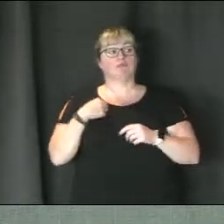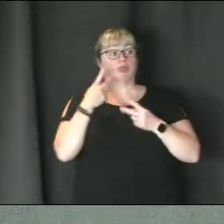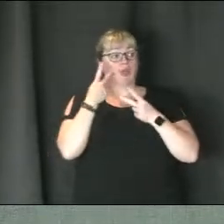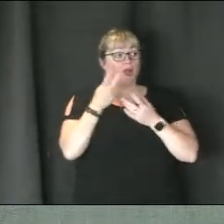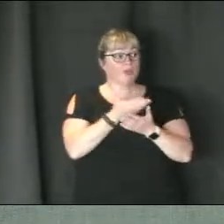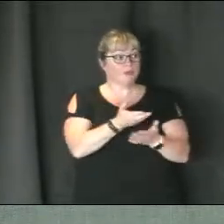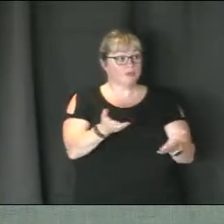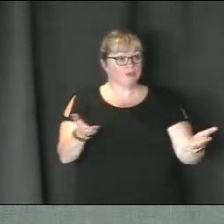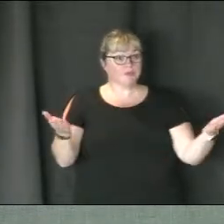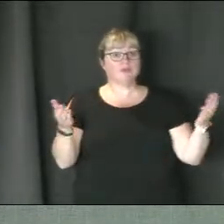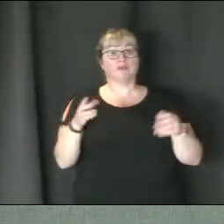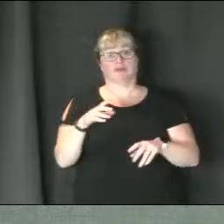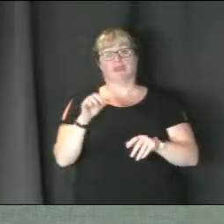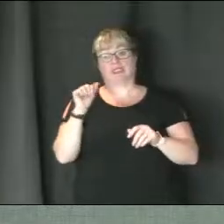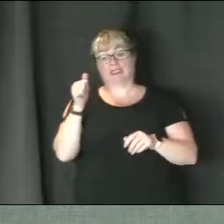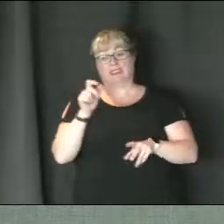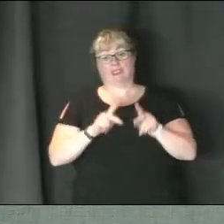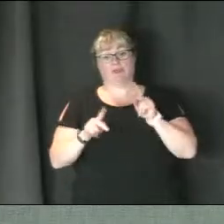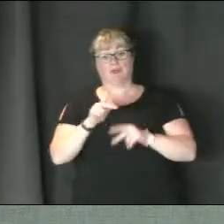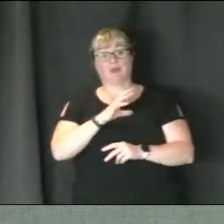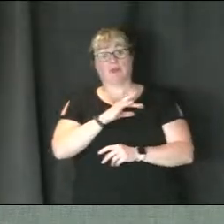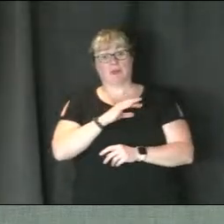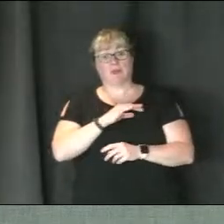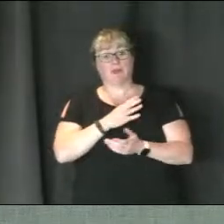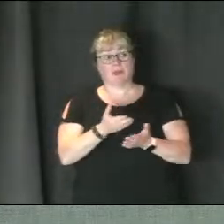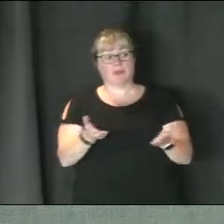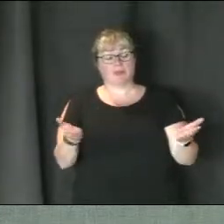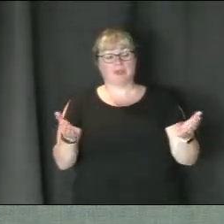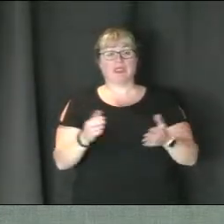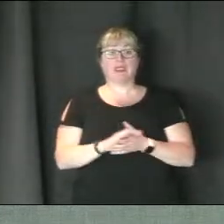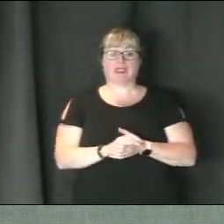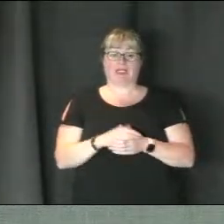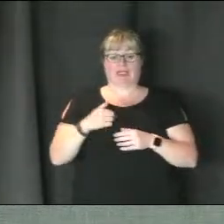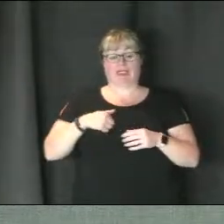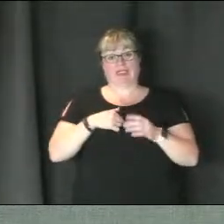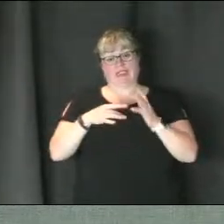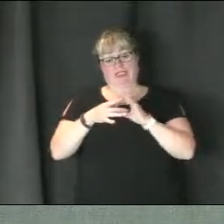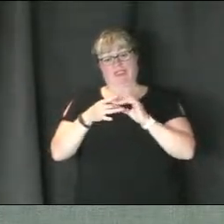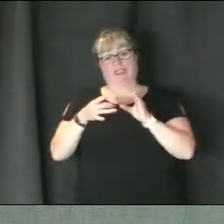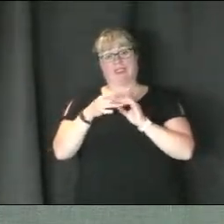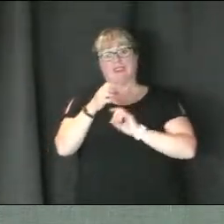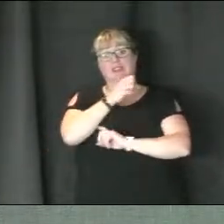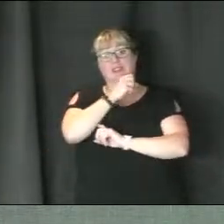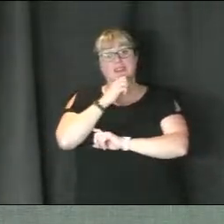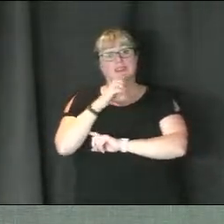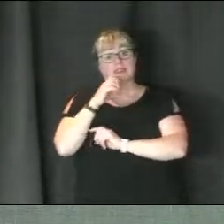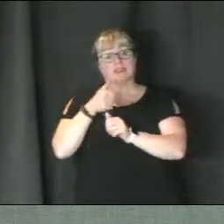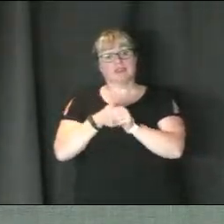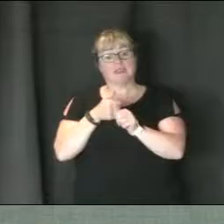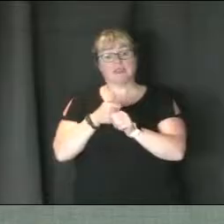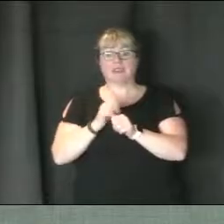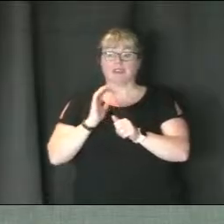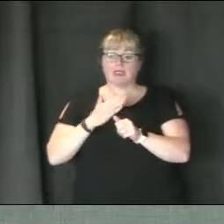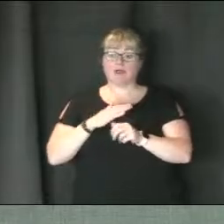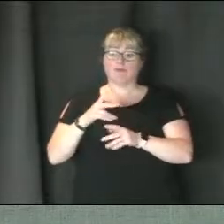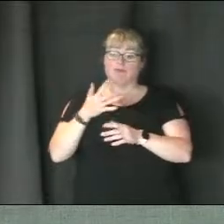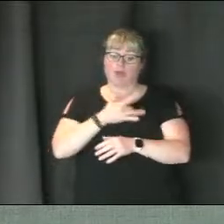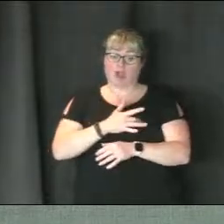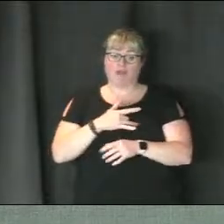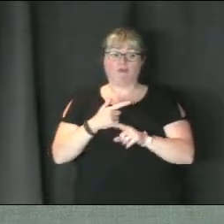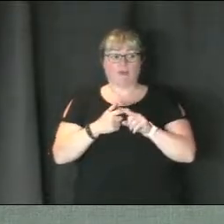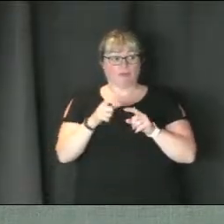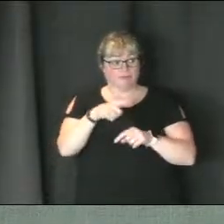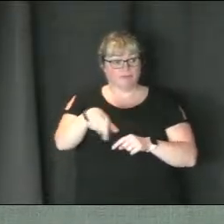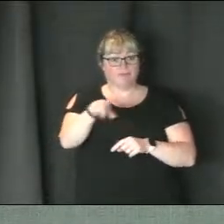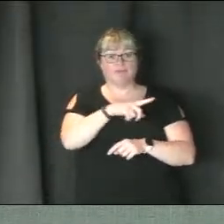and these 10 individuals here today, and I always talk about how seniors have built our province. They've